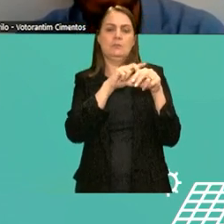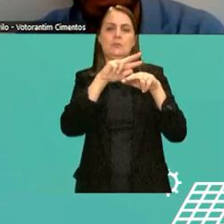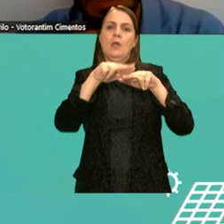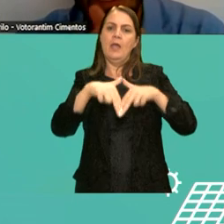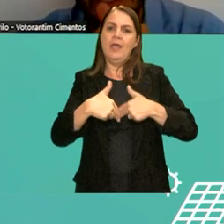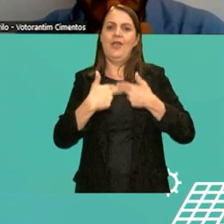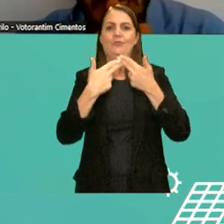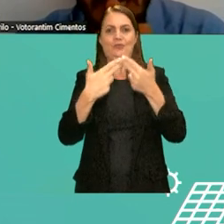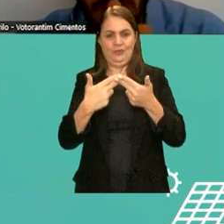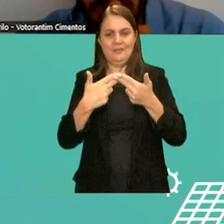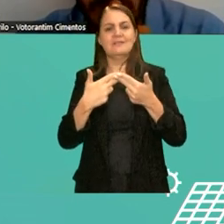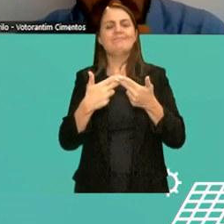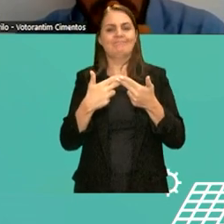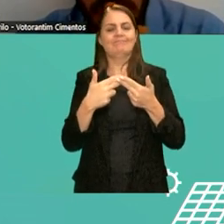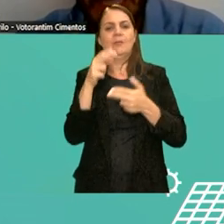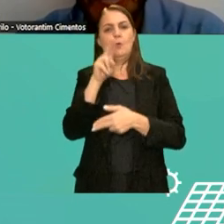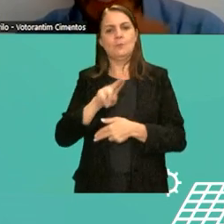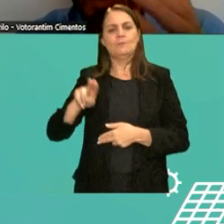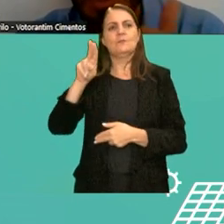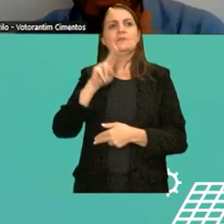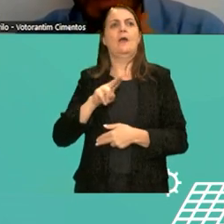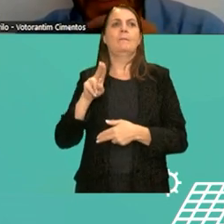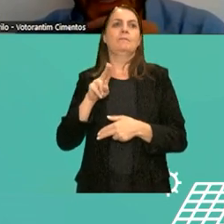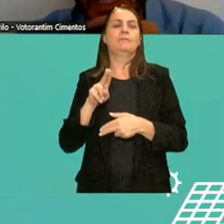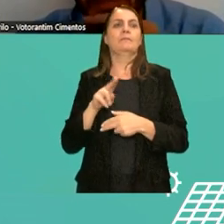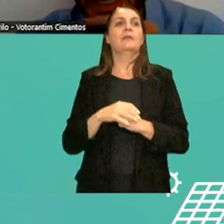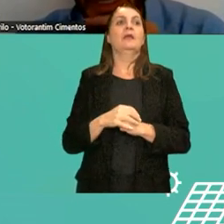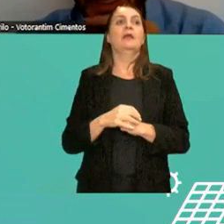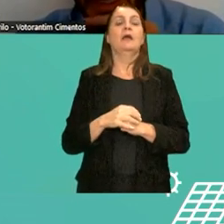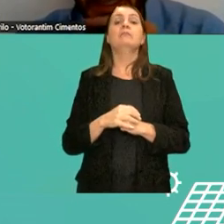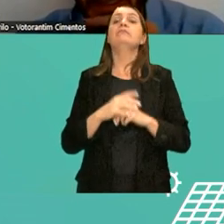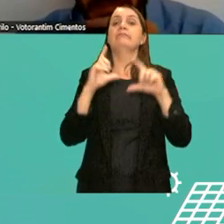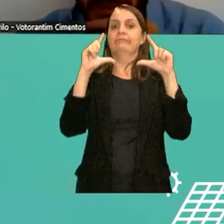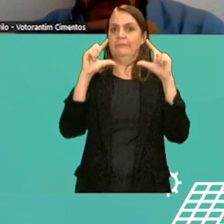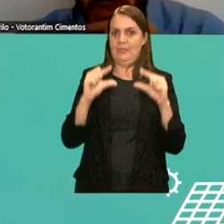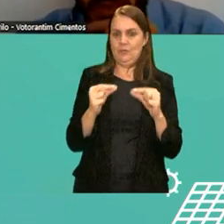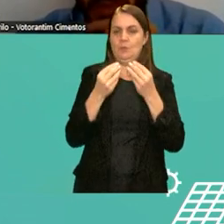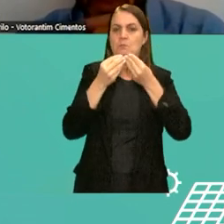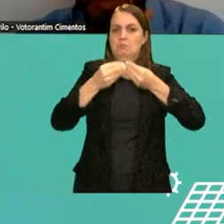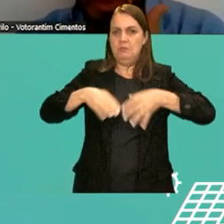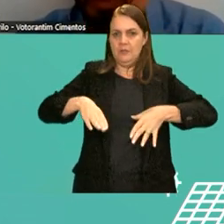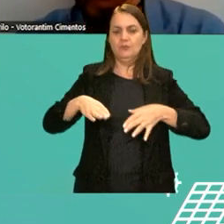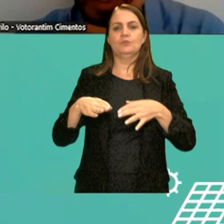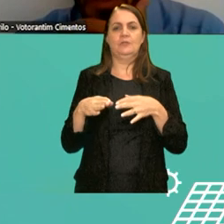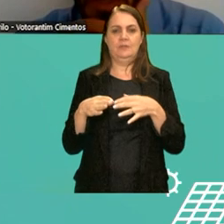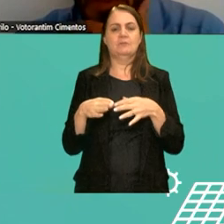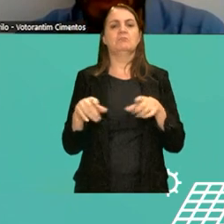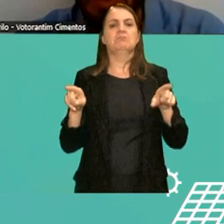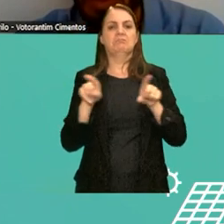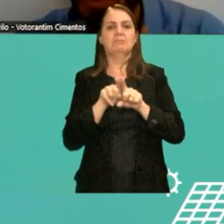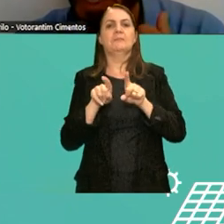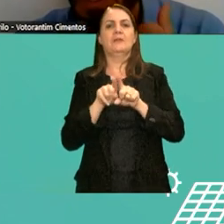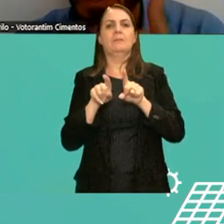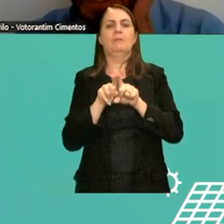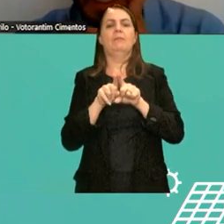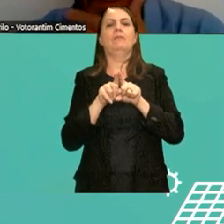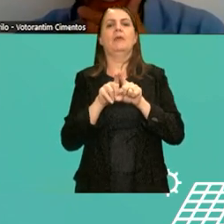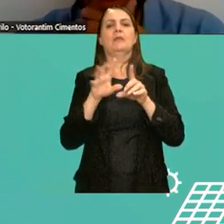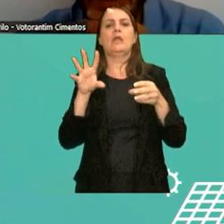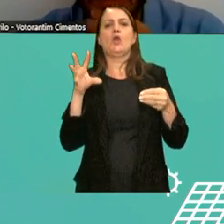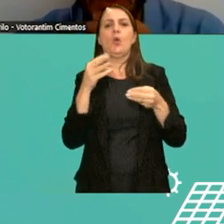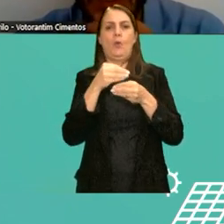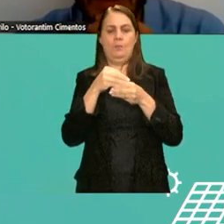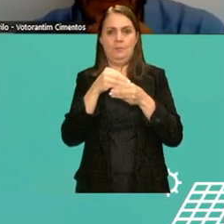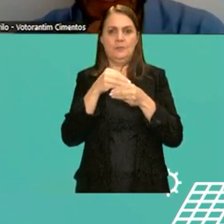from other industrial processes. We use also slag, so byproducts from residues from other activities and we use as a